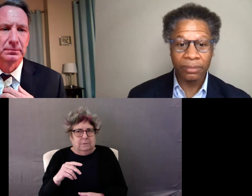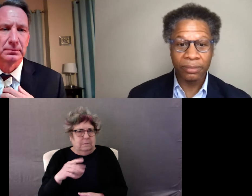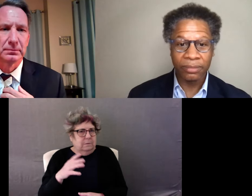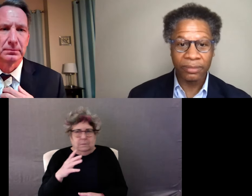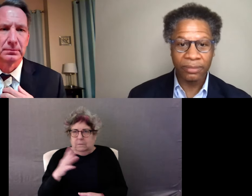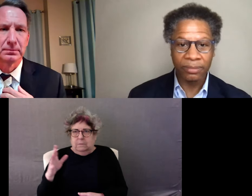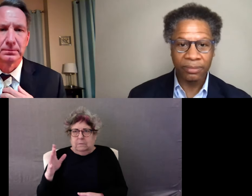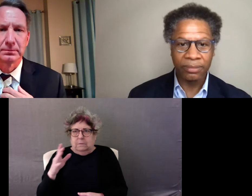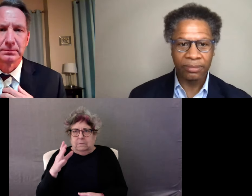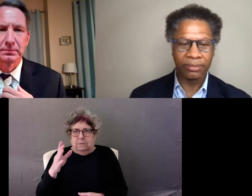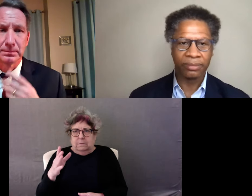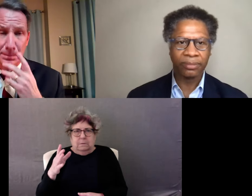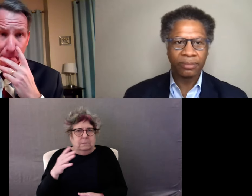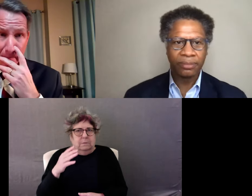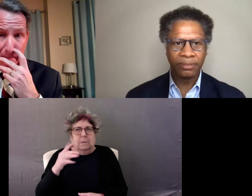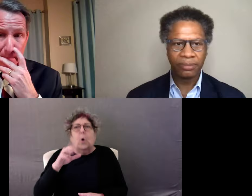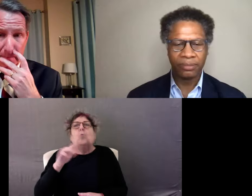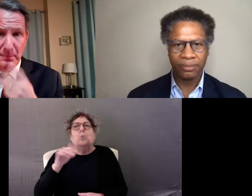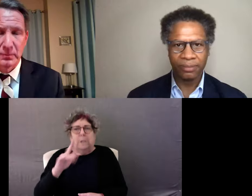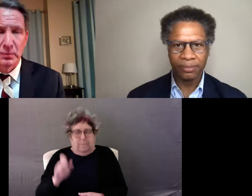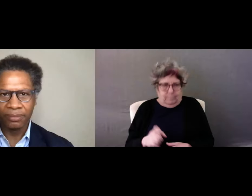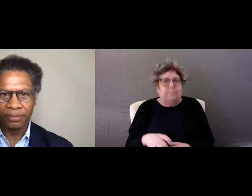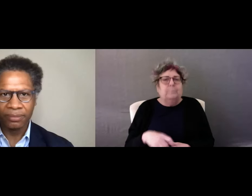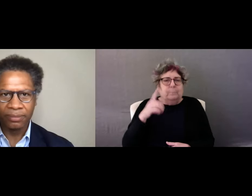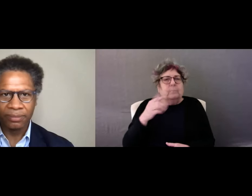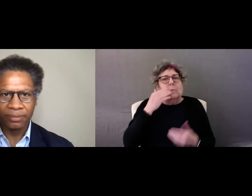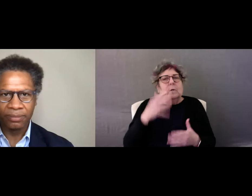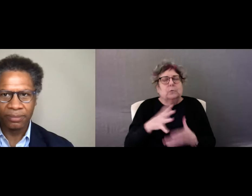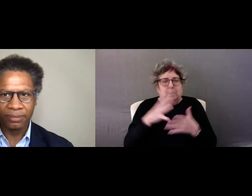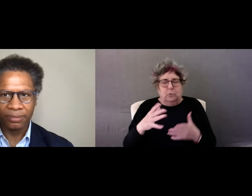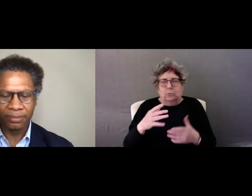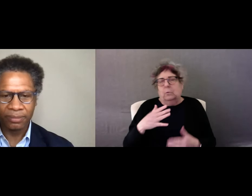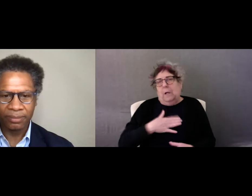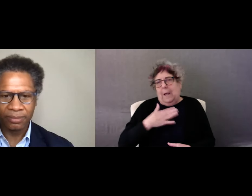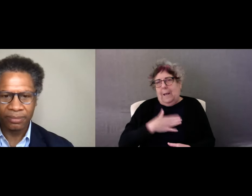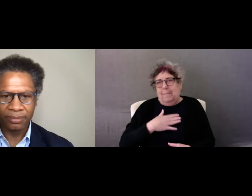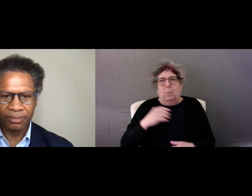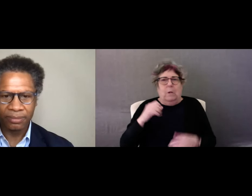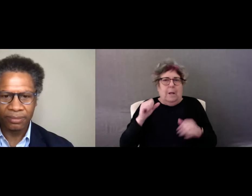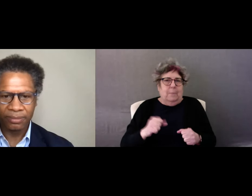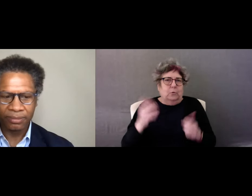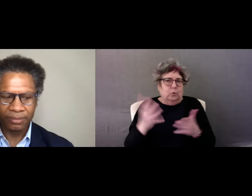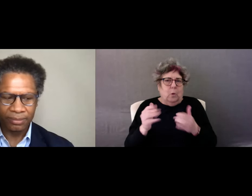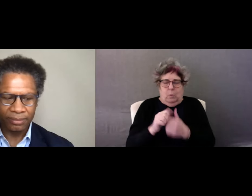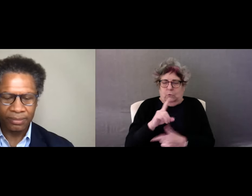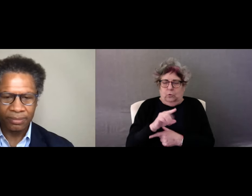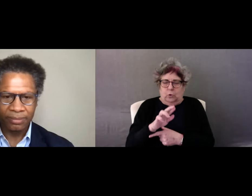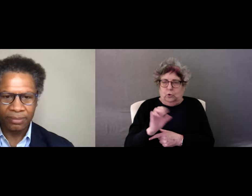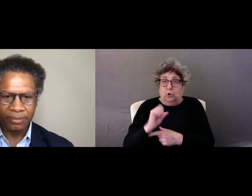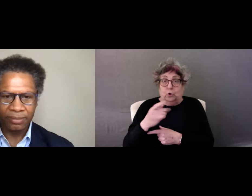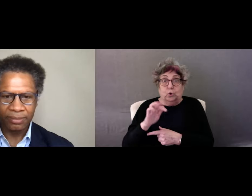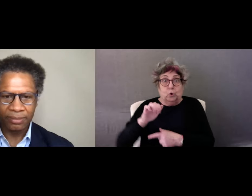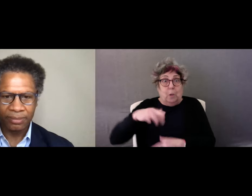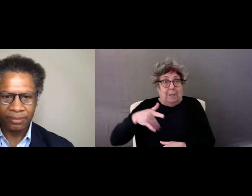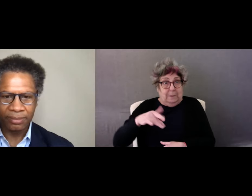Oh, thank you very much. I'm so glad we had a chance to talk with Dr. Sharpless. He mentioned the stated mission of